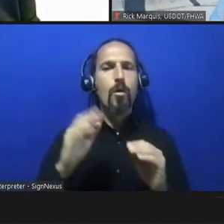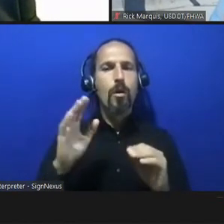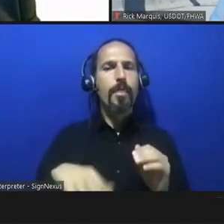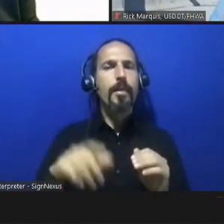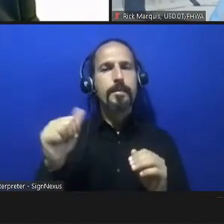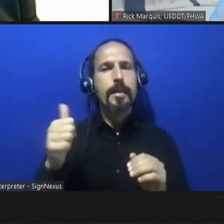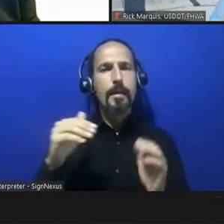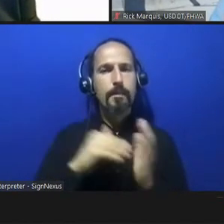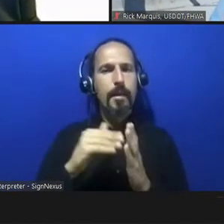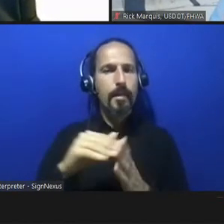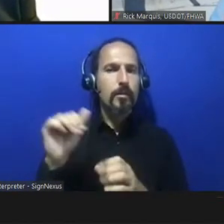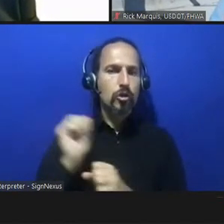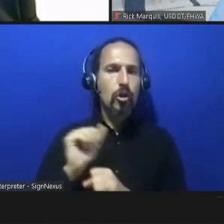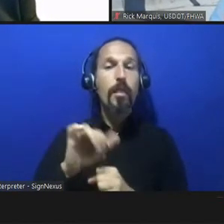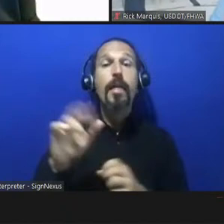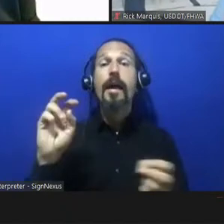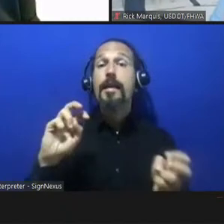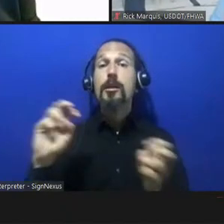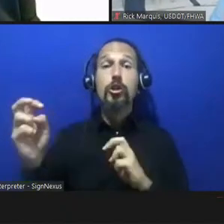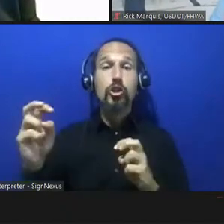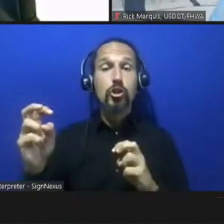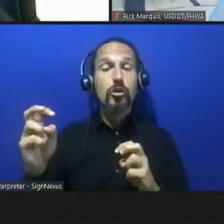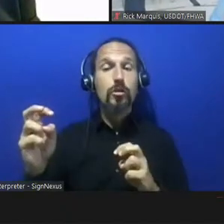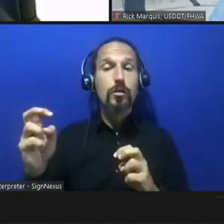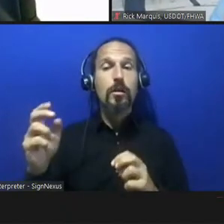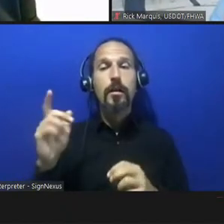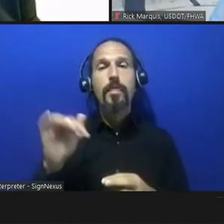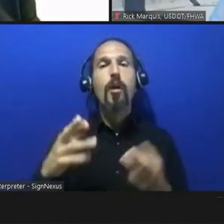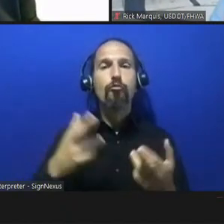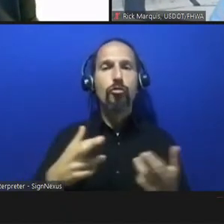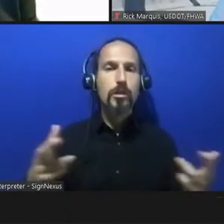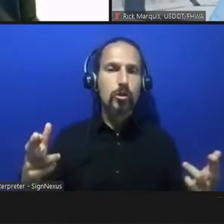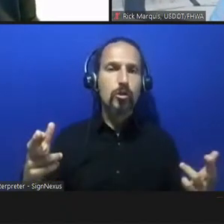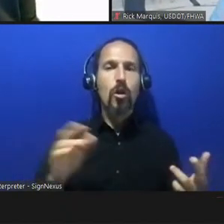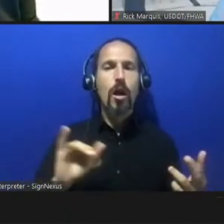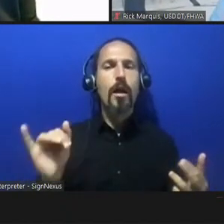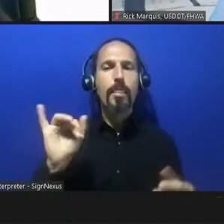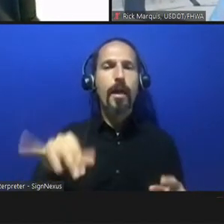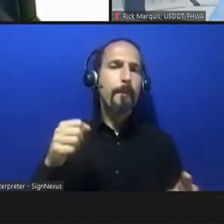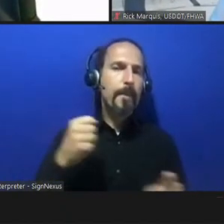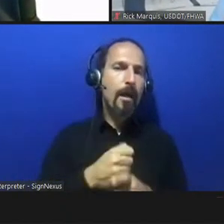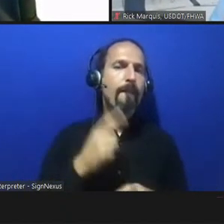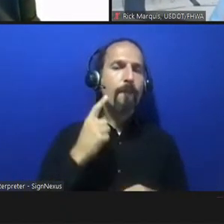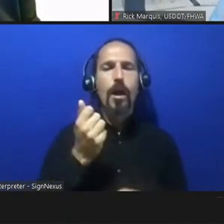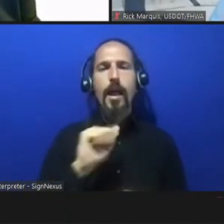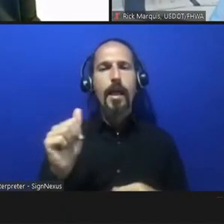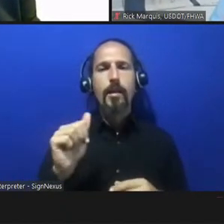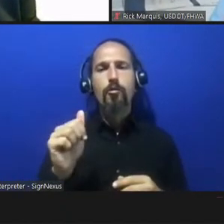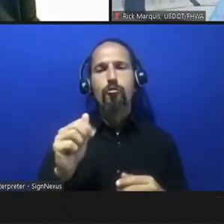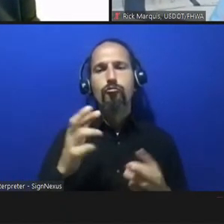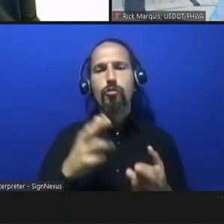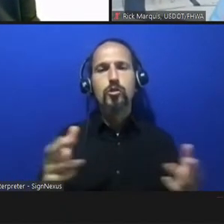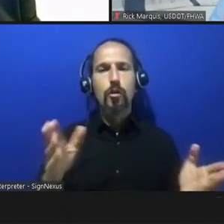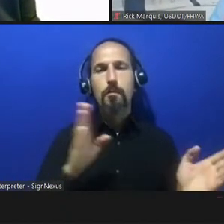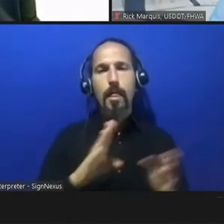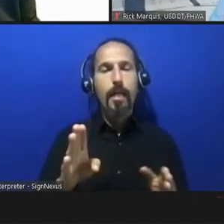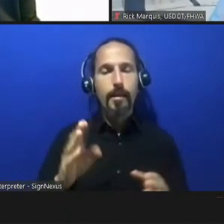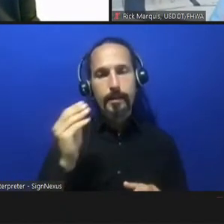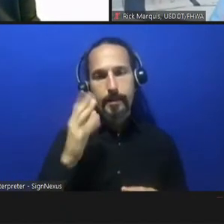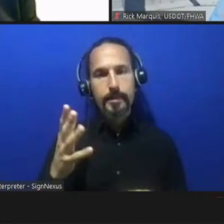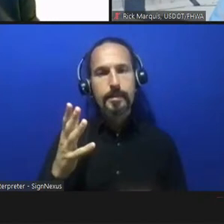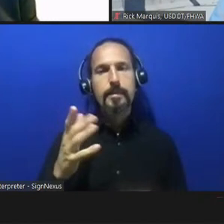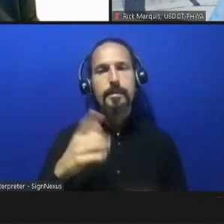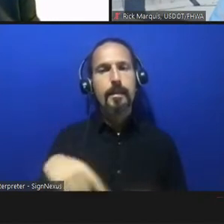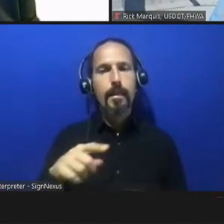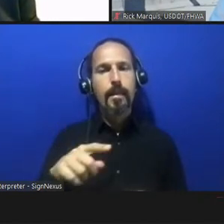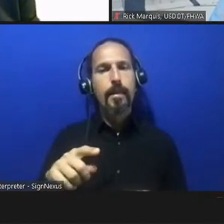million jobs the issue should be number one resources and number two impacts of any resource plan here some misguided folks got into